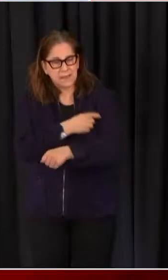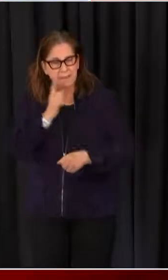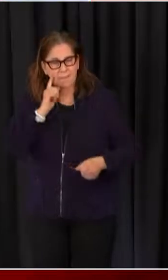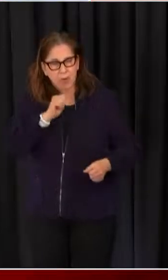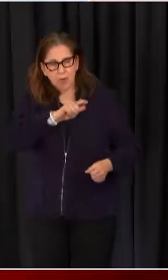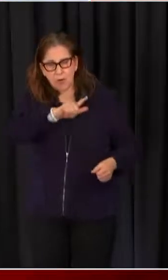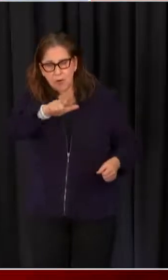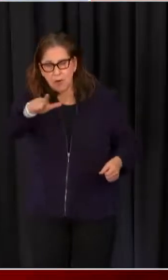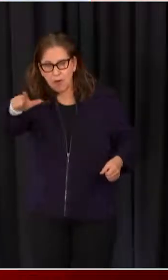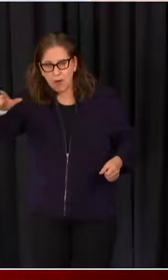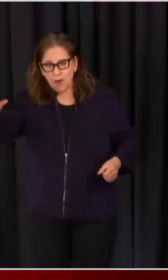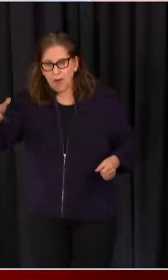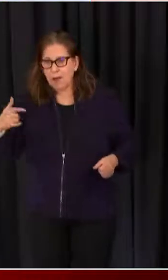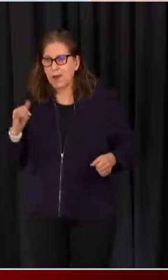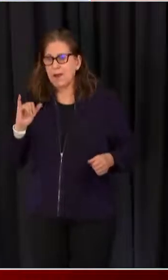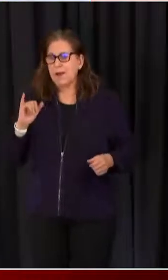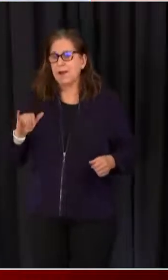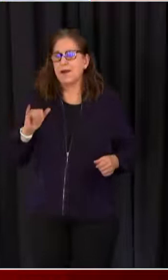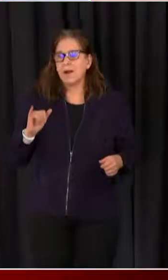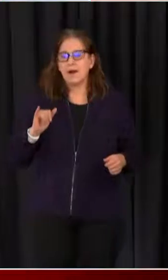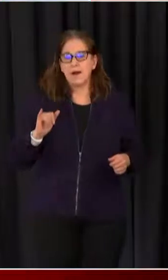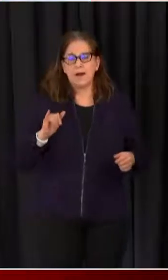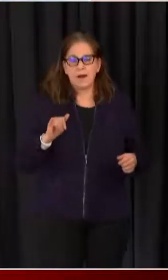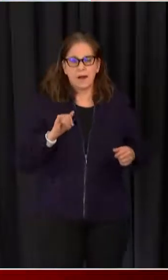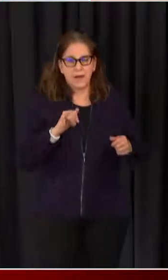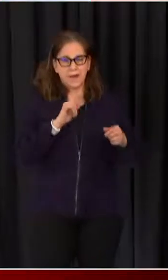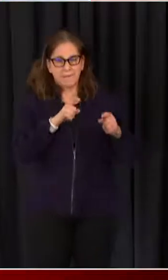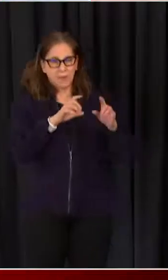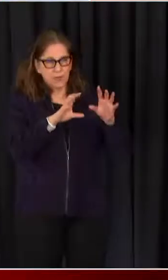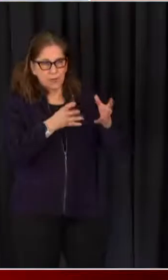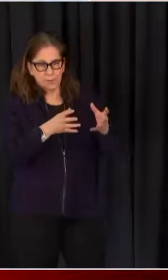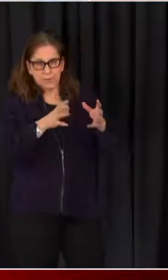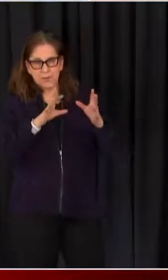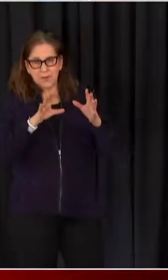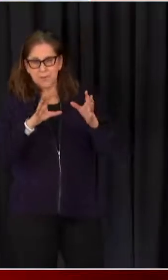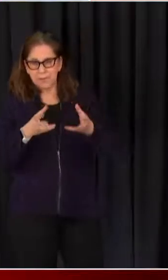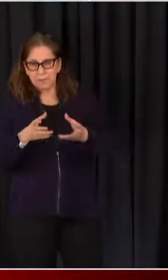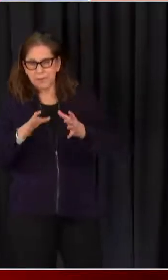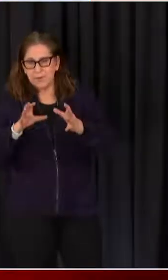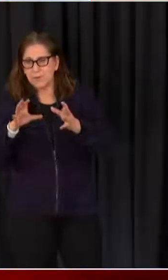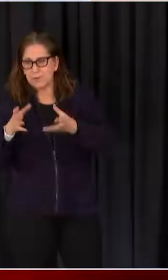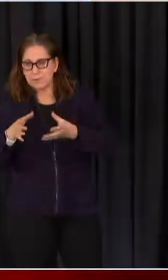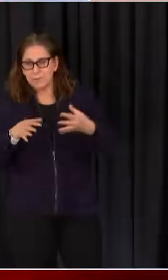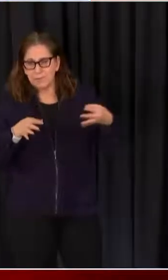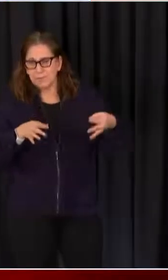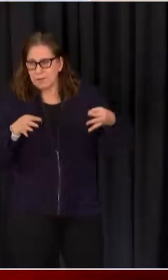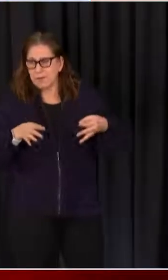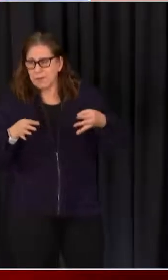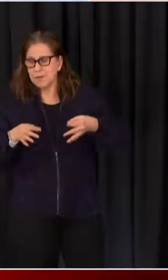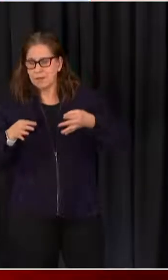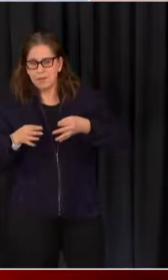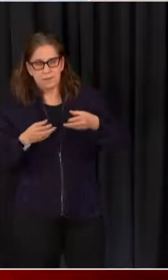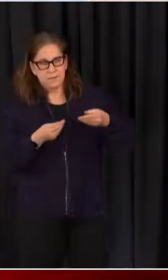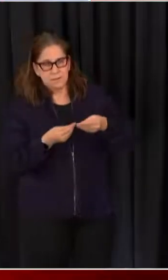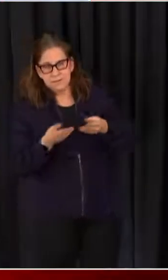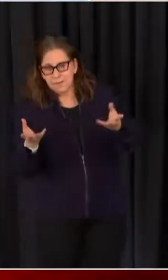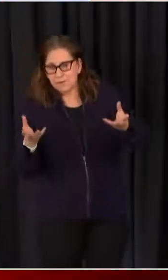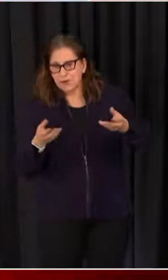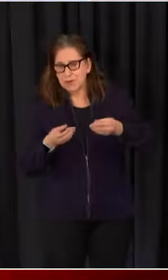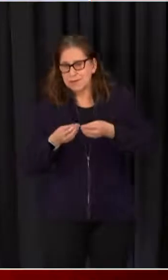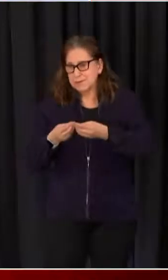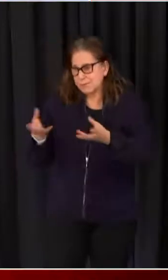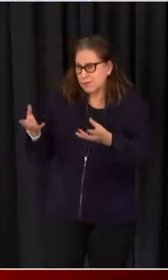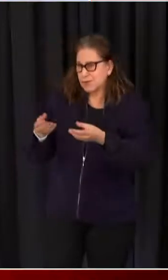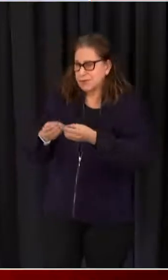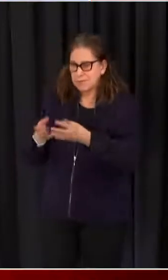July, and now that number is May. You know, that time frame is May. That's two whole